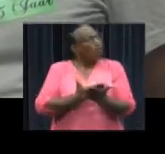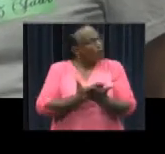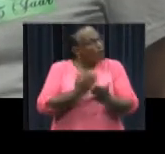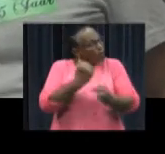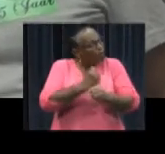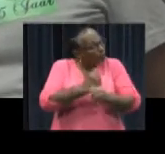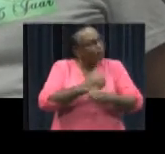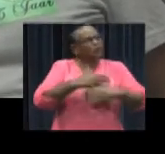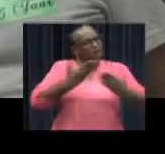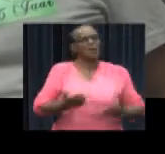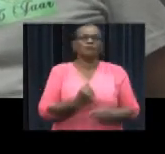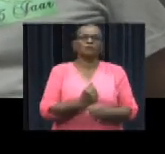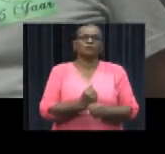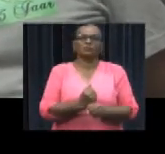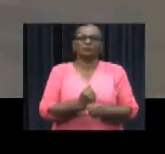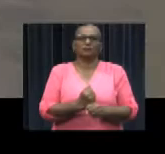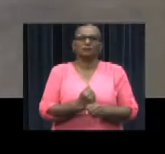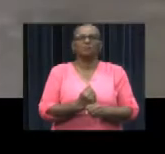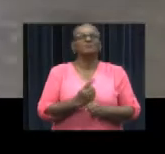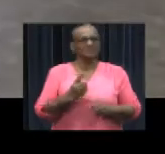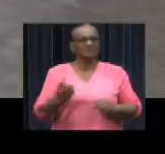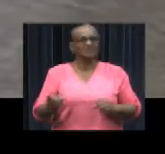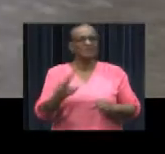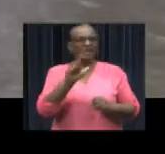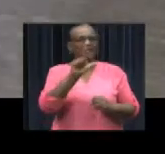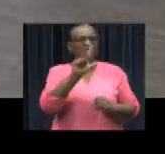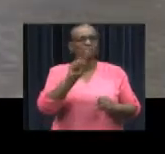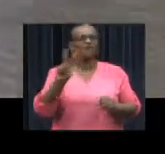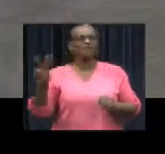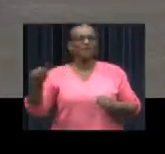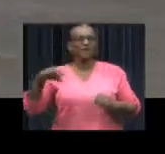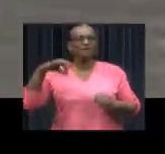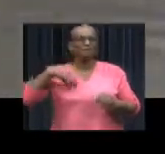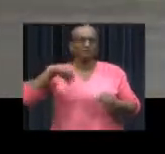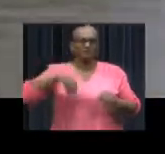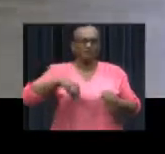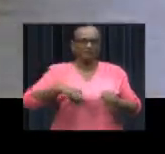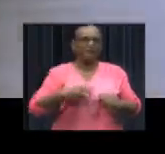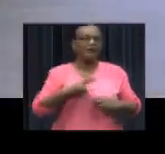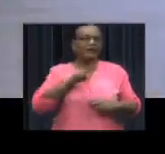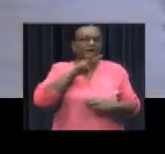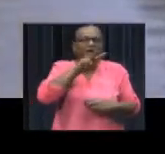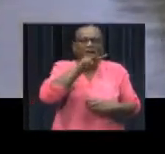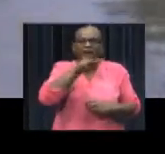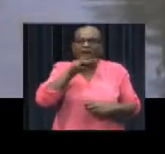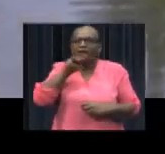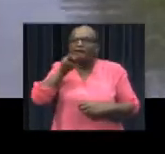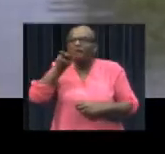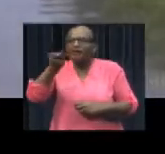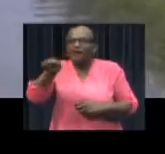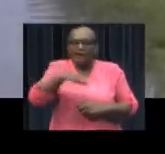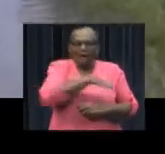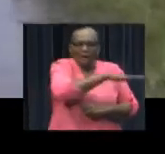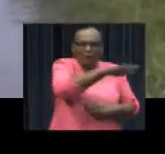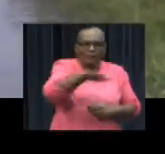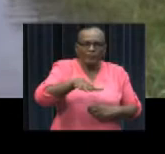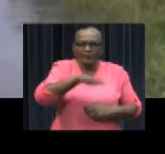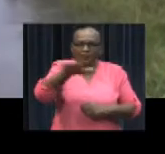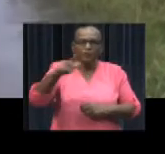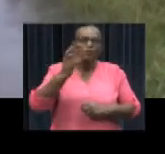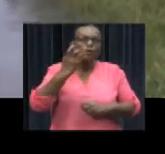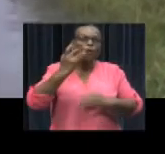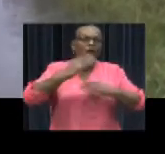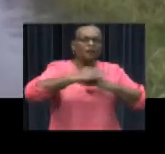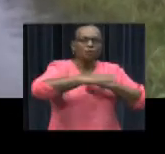that Lekram Surjan, despite the challenges, will do a good job. Reportedly, the LFFA minister would visit